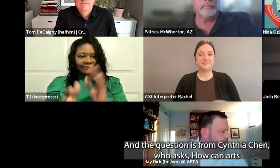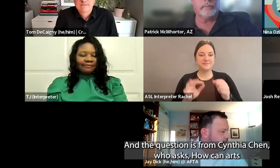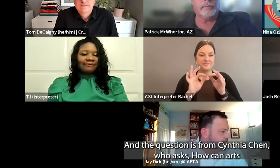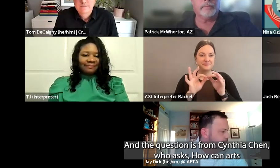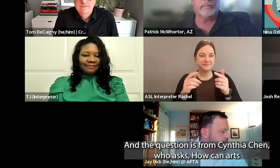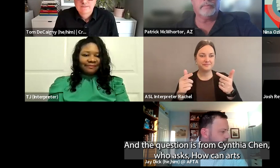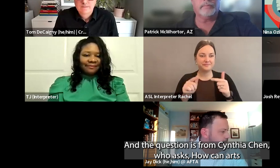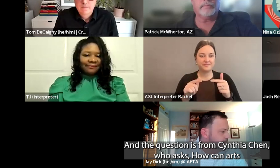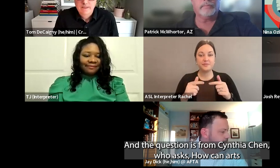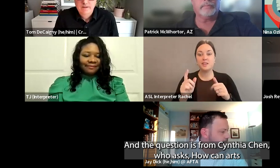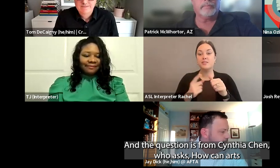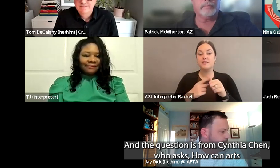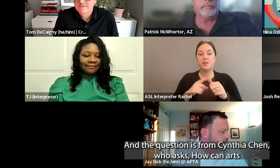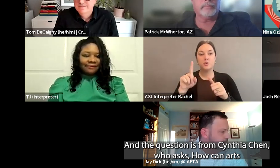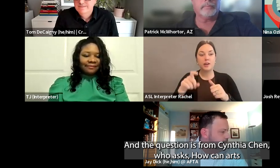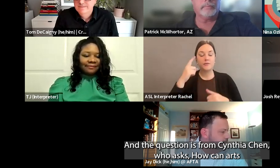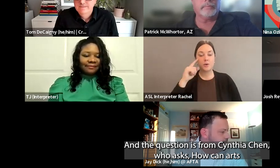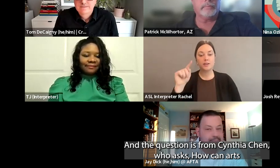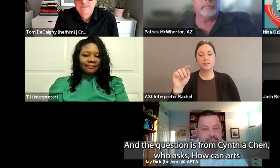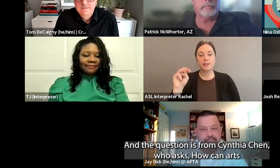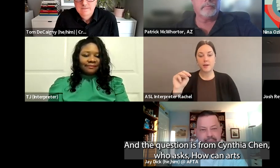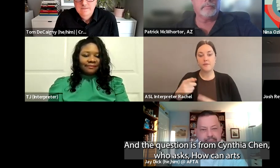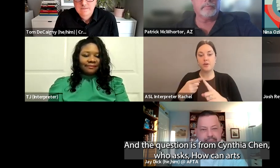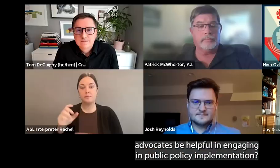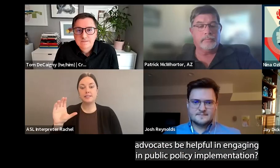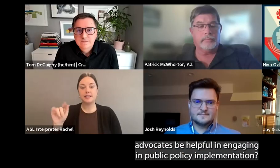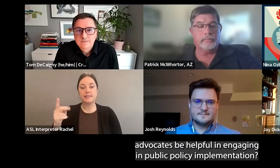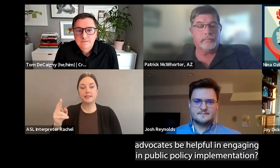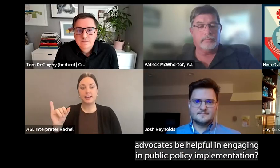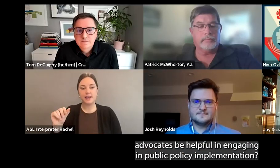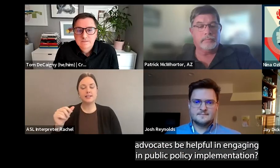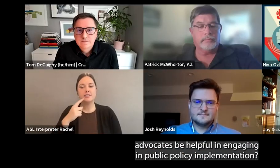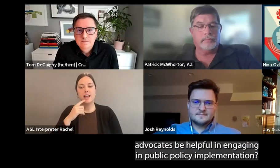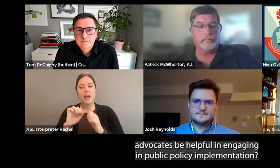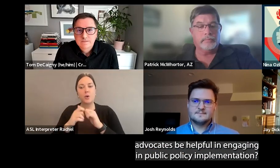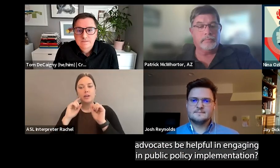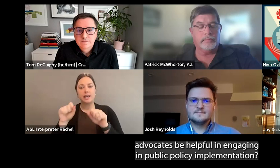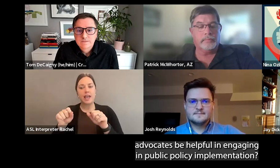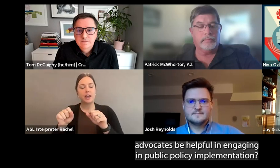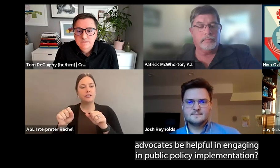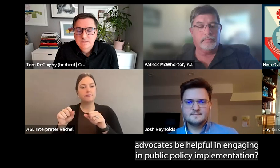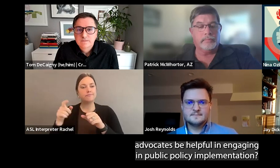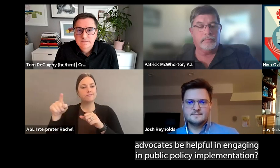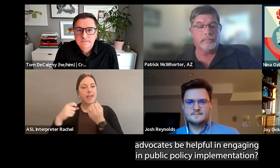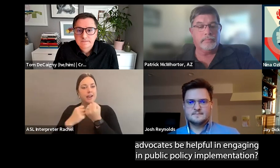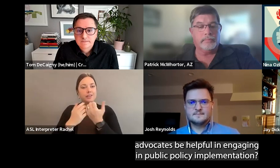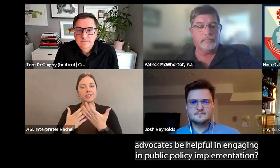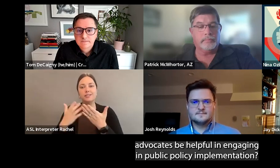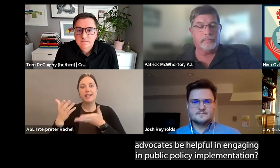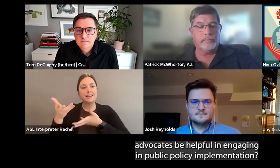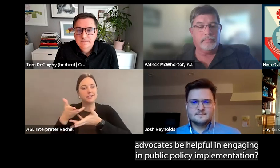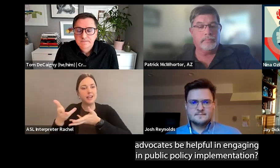And the question is from Cynthia Chen, who asks, how can arts advocates be helpful in engaging in public